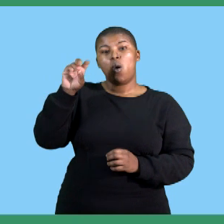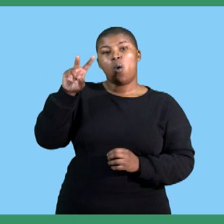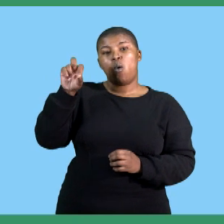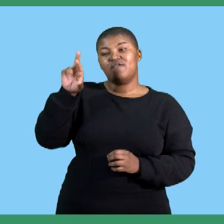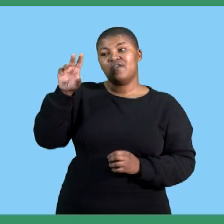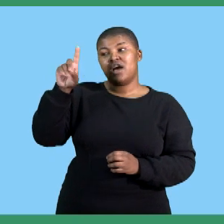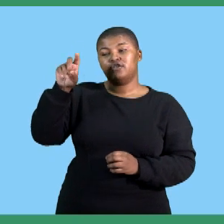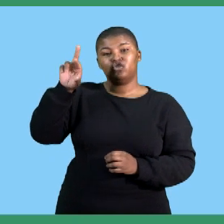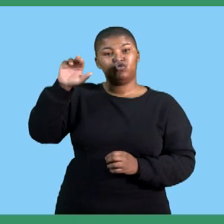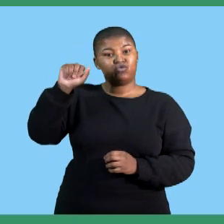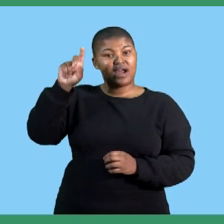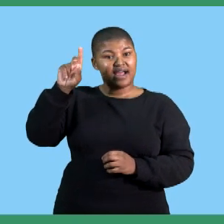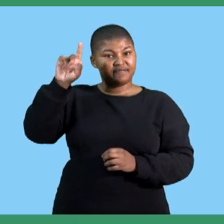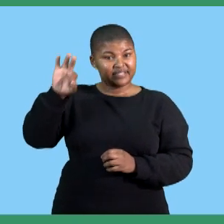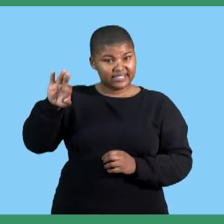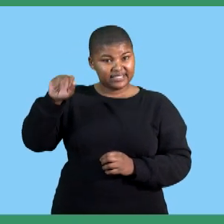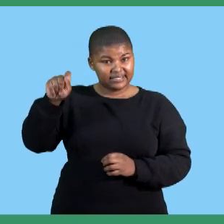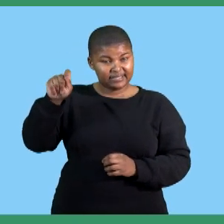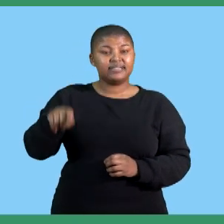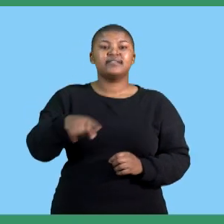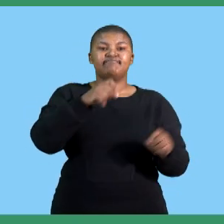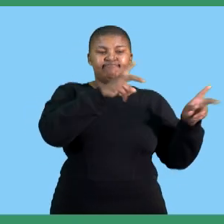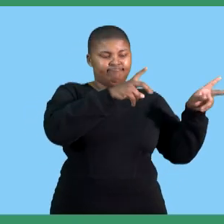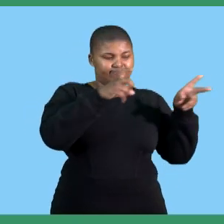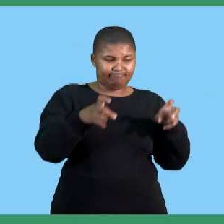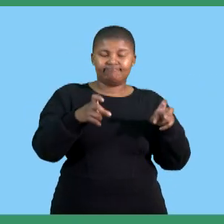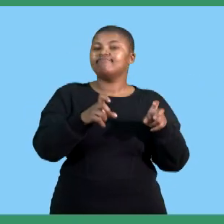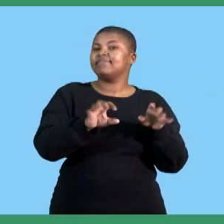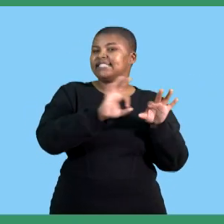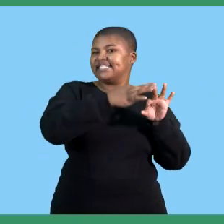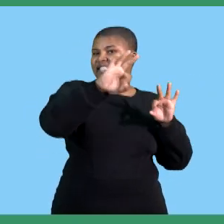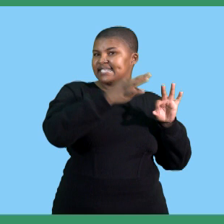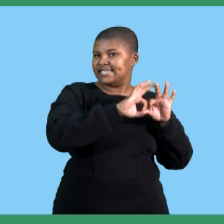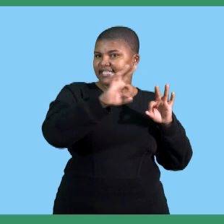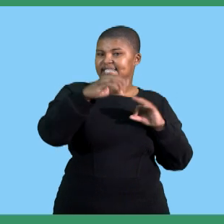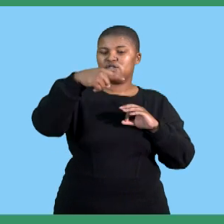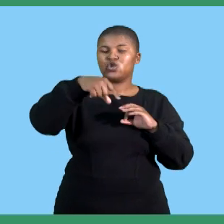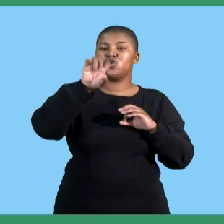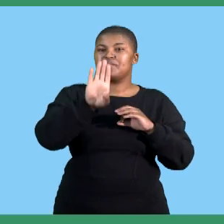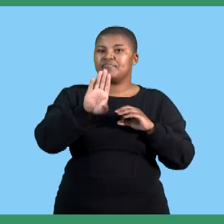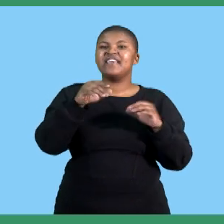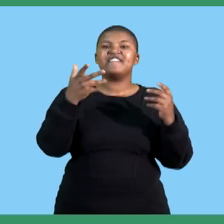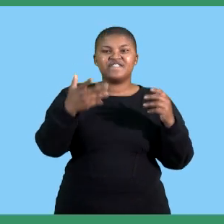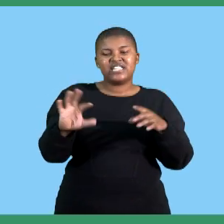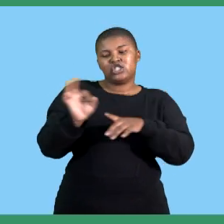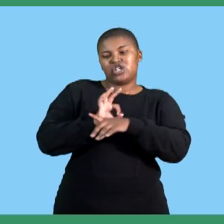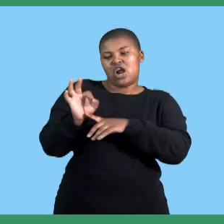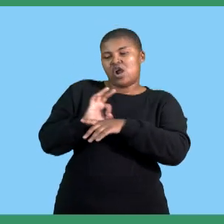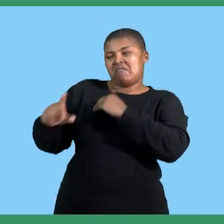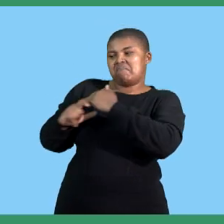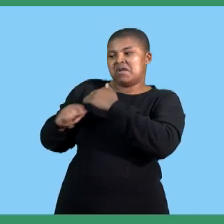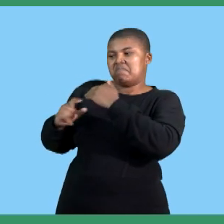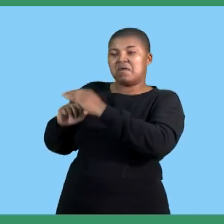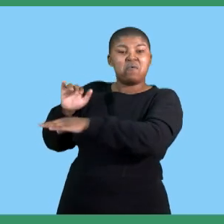with that sentence that says QB also arranged with Promise Bank to withdraw more money than they had deposited in their